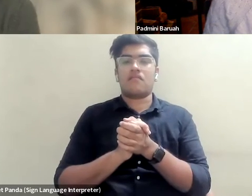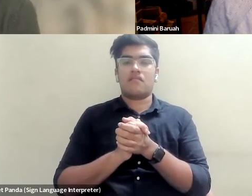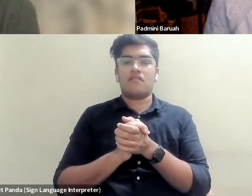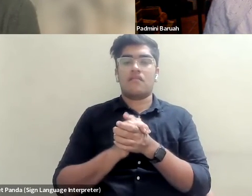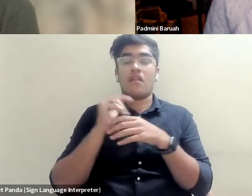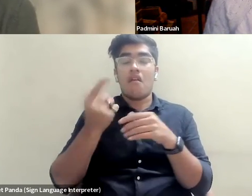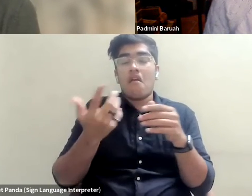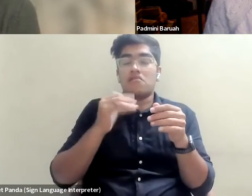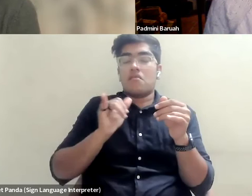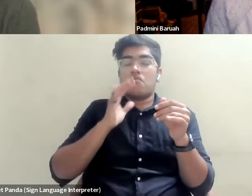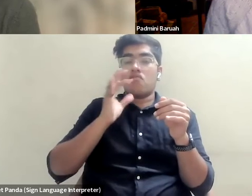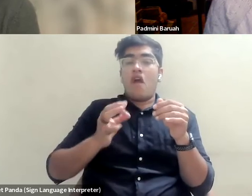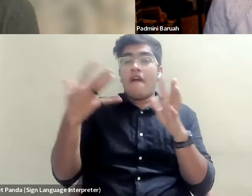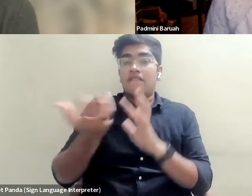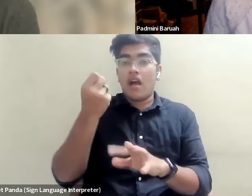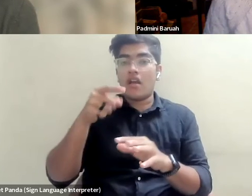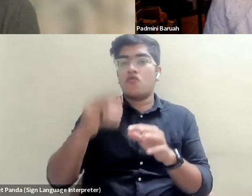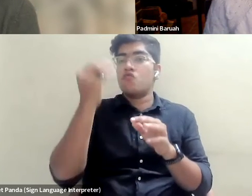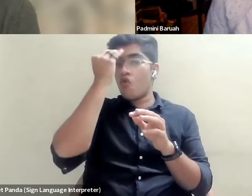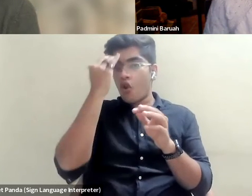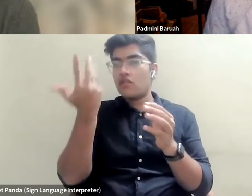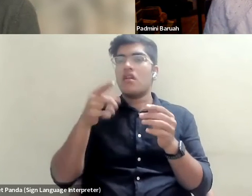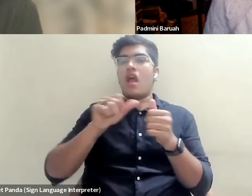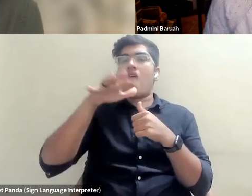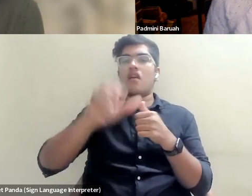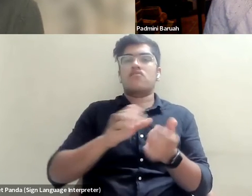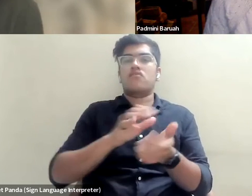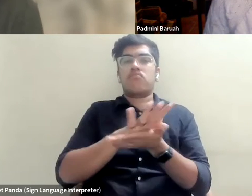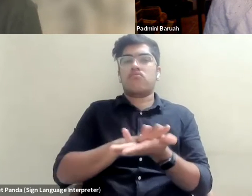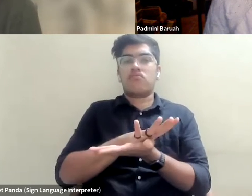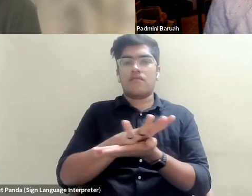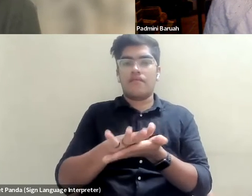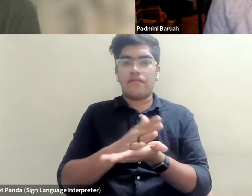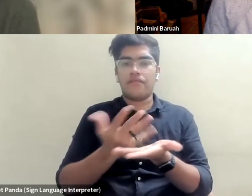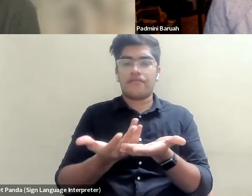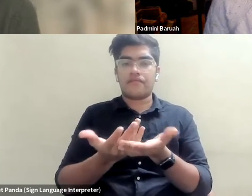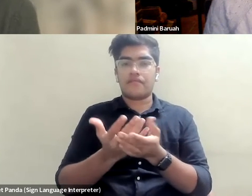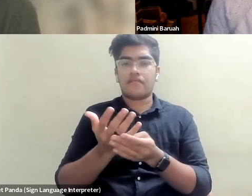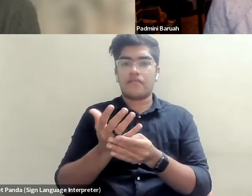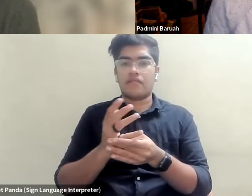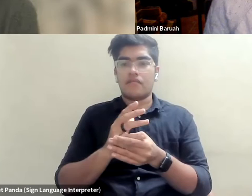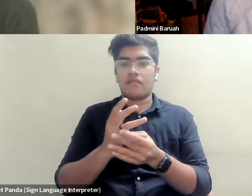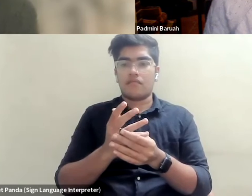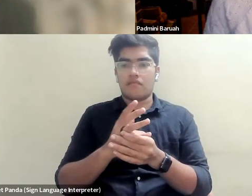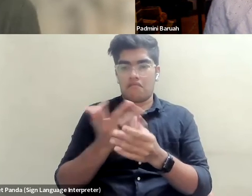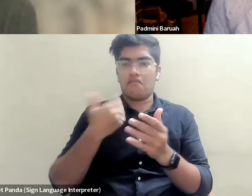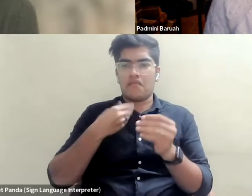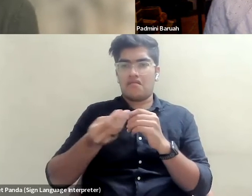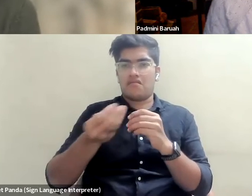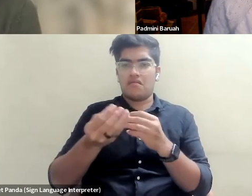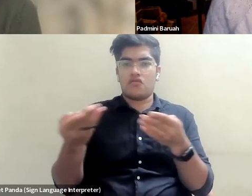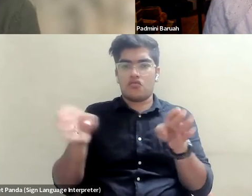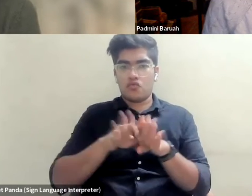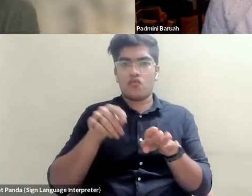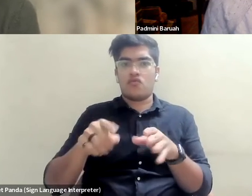that knowledge or gain that knowledge. That you have no way to access that information. And because we're reaching towards the end of our very